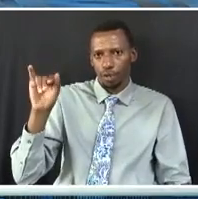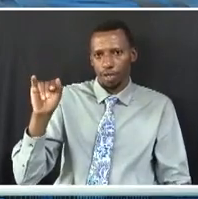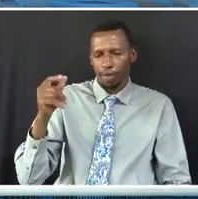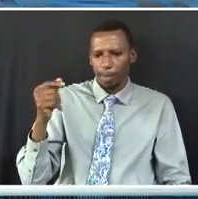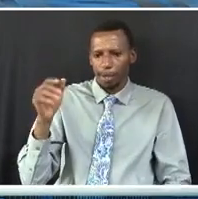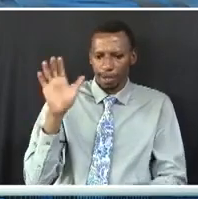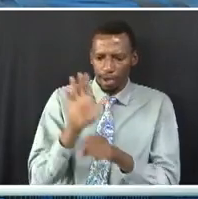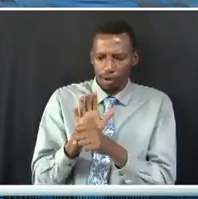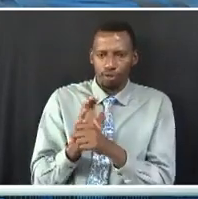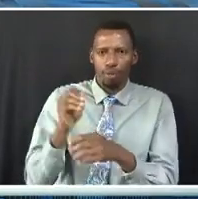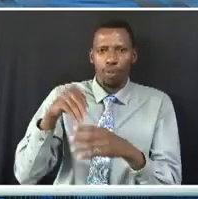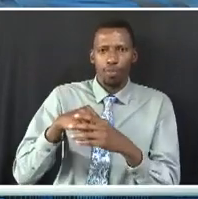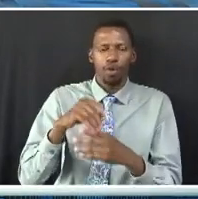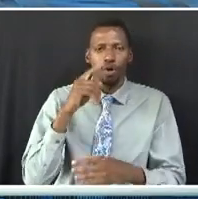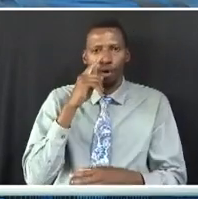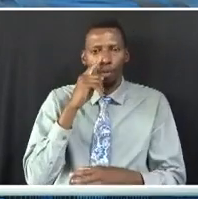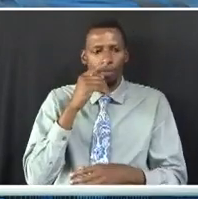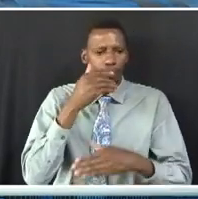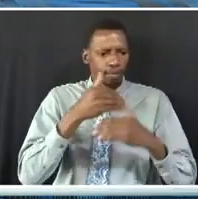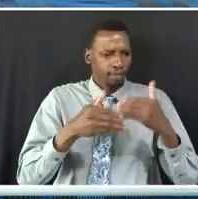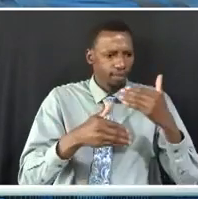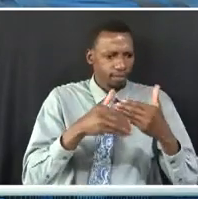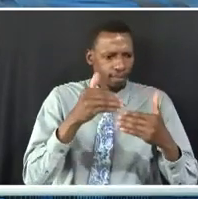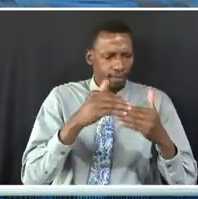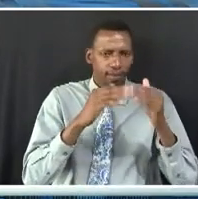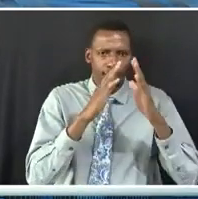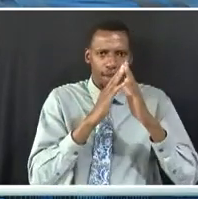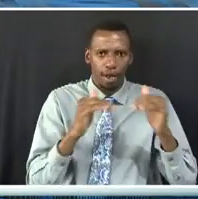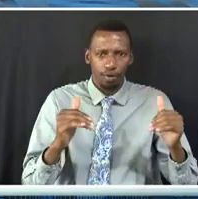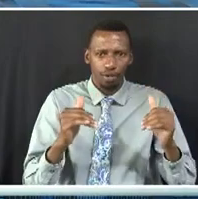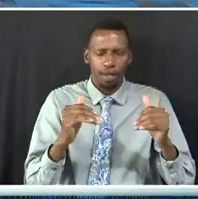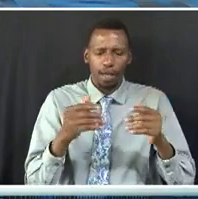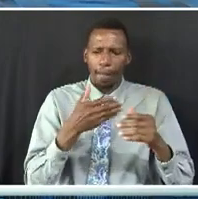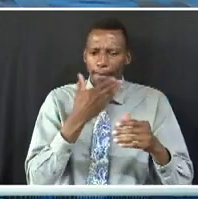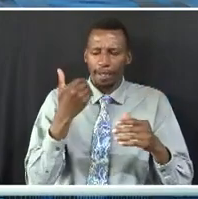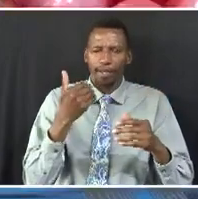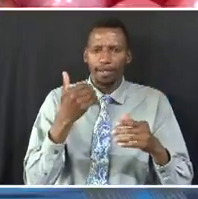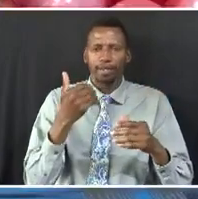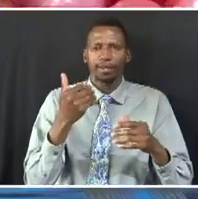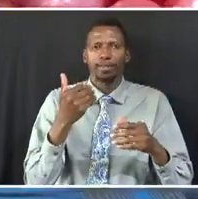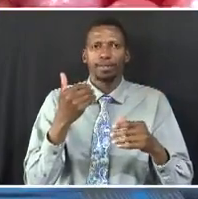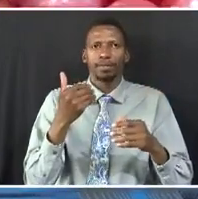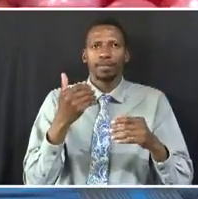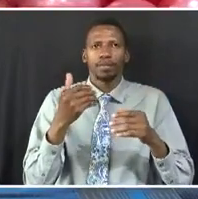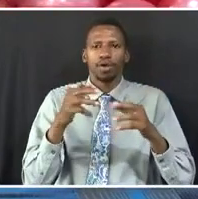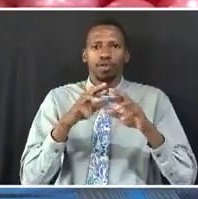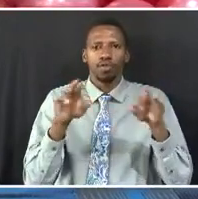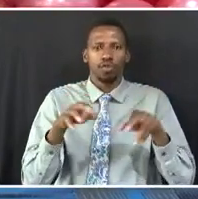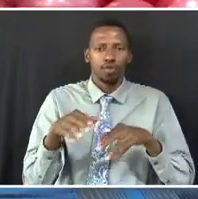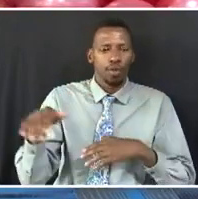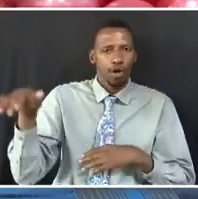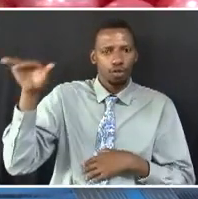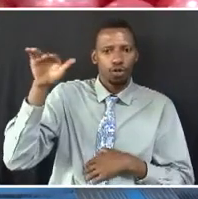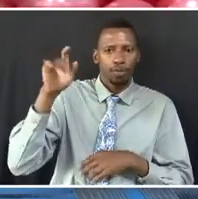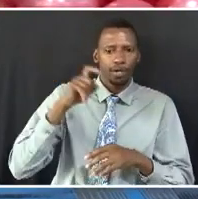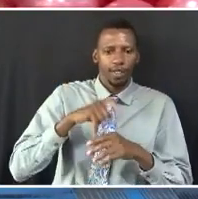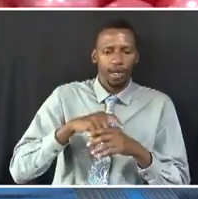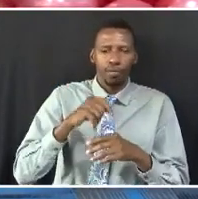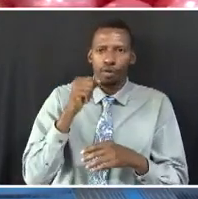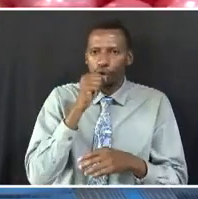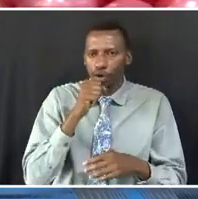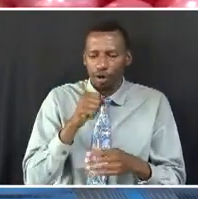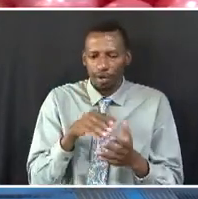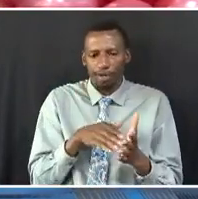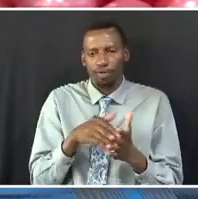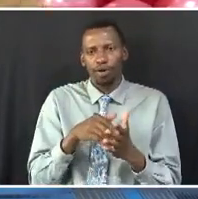houses, and make the best bedroom available at the top. And when he comes home, he's too weak. He